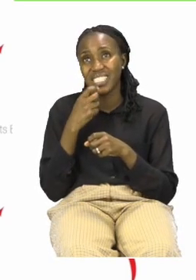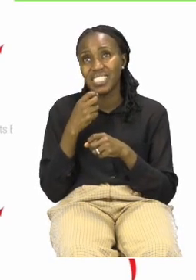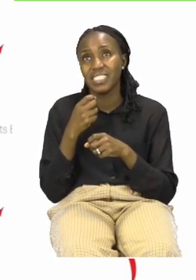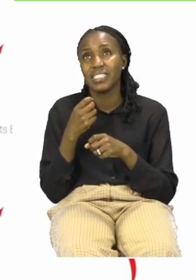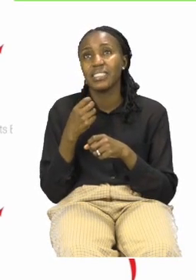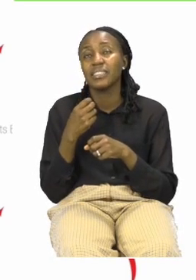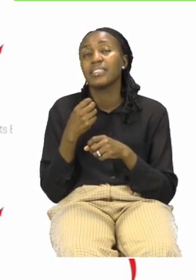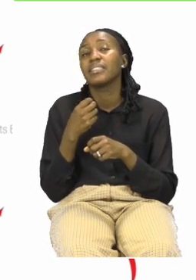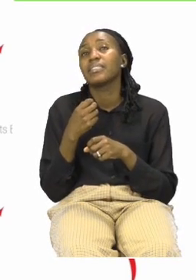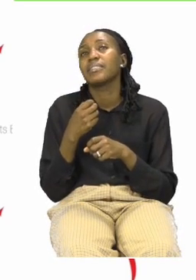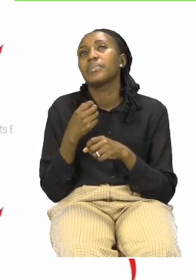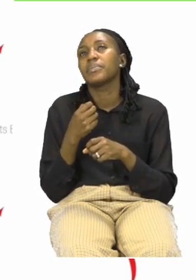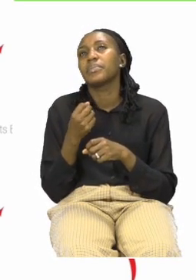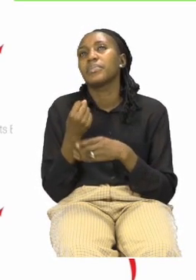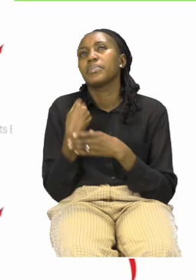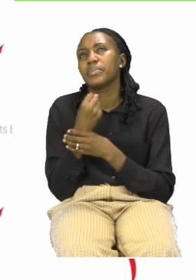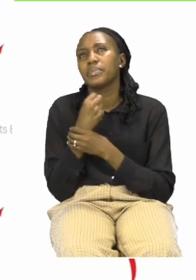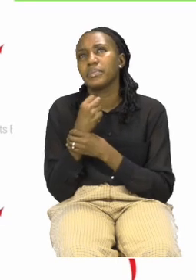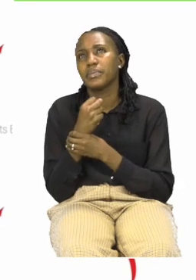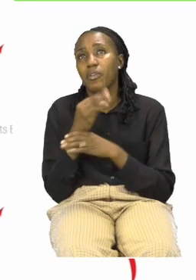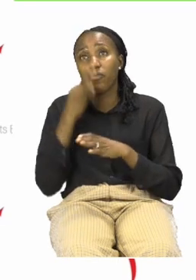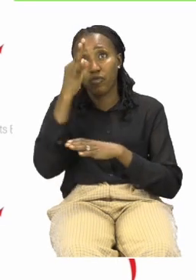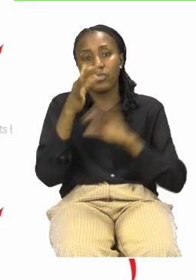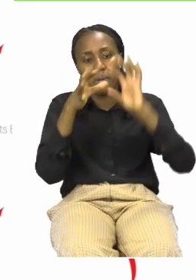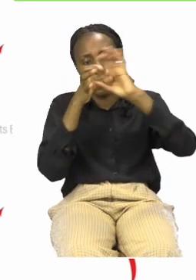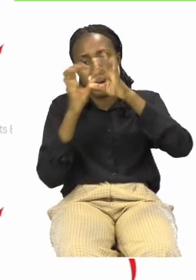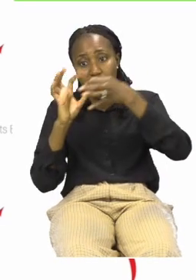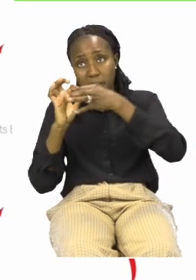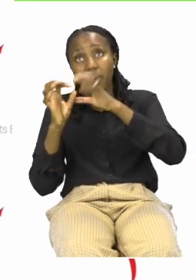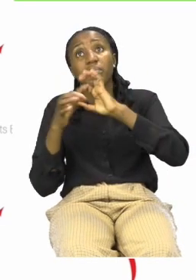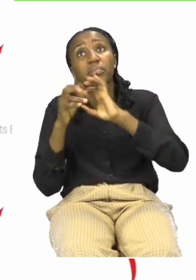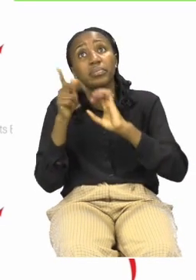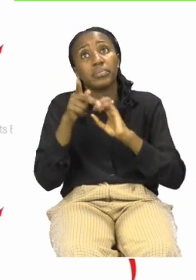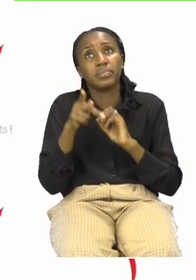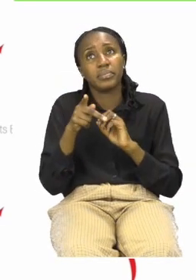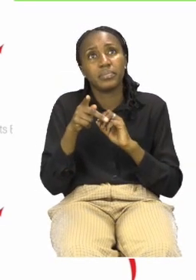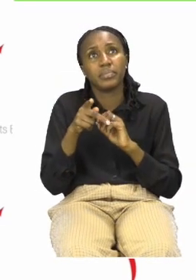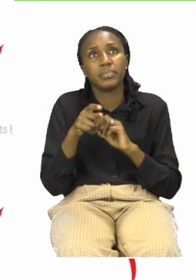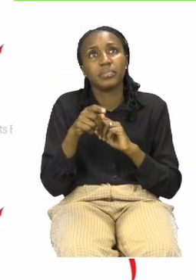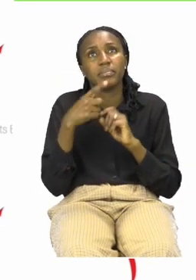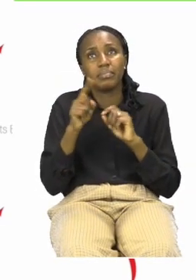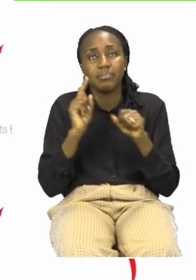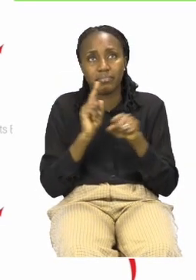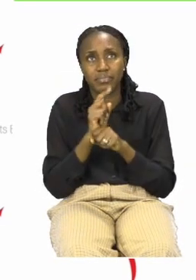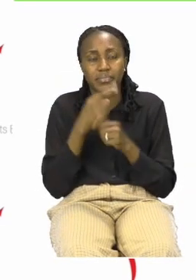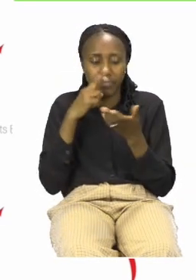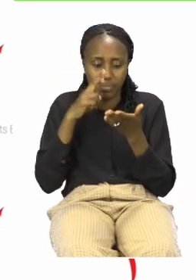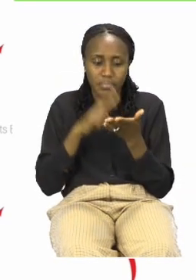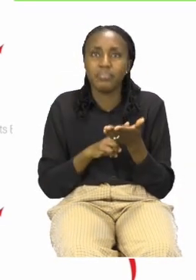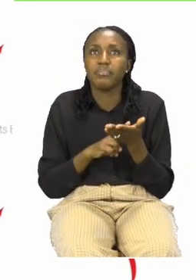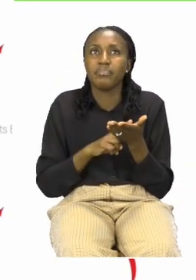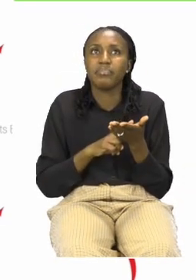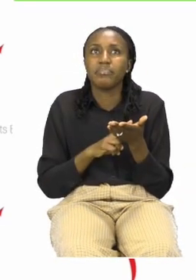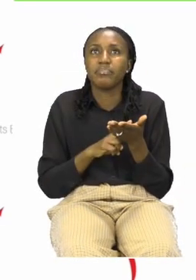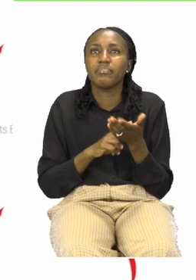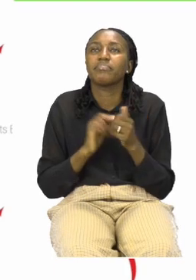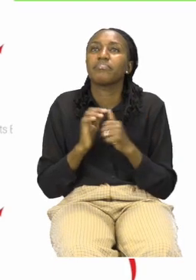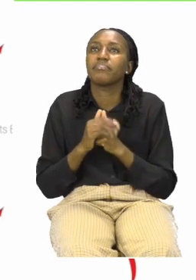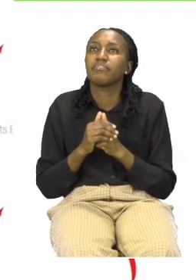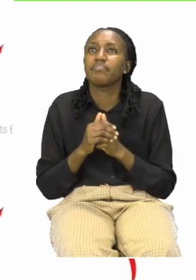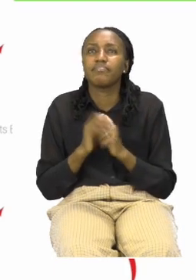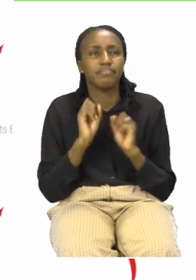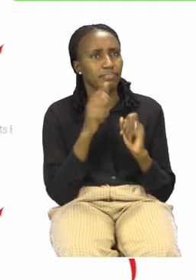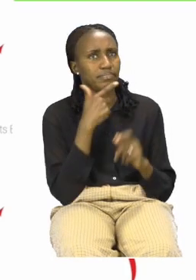Paralympic event in the near future, and but they have to be registered by yes. Thanks so much